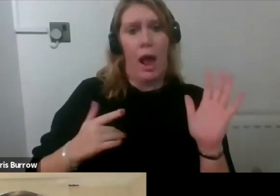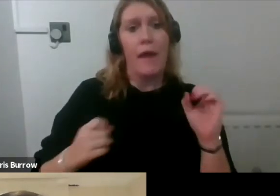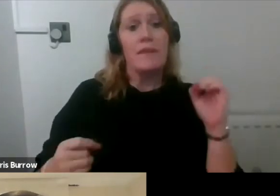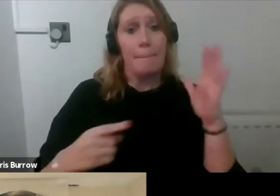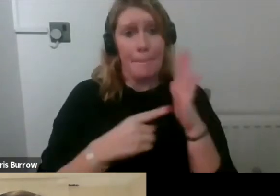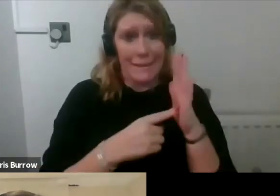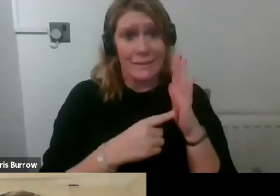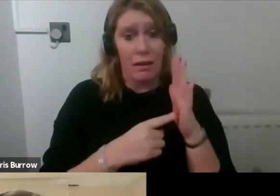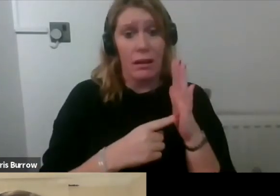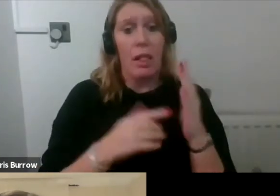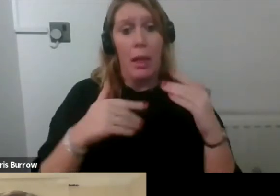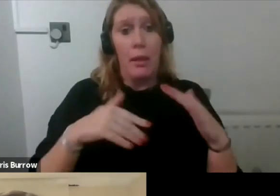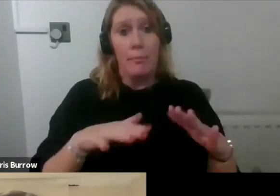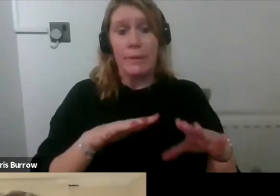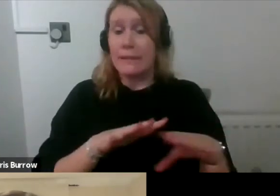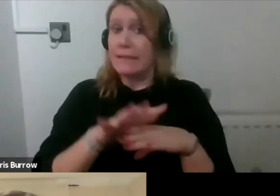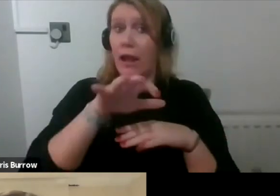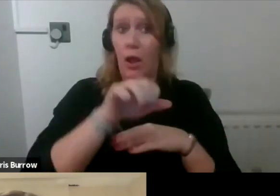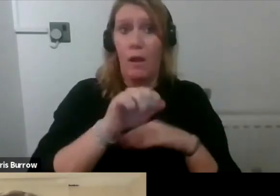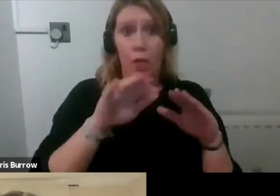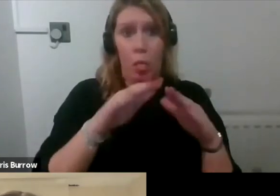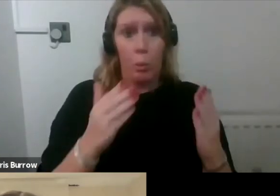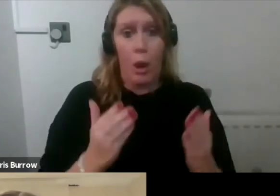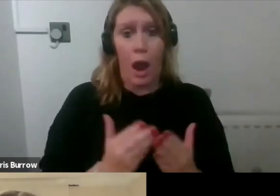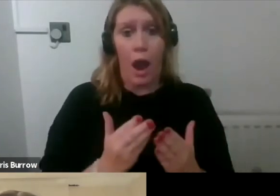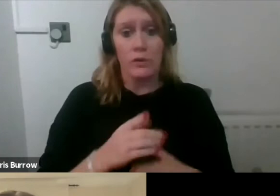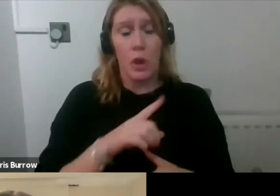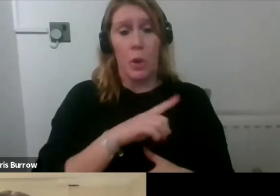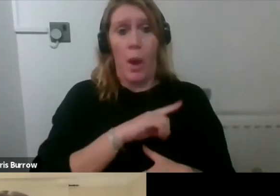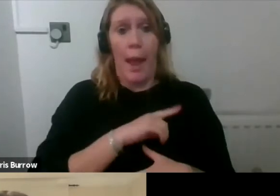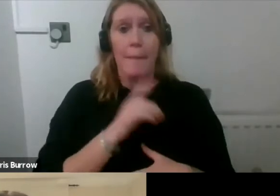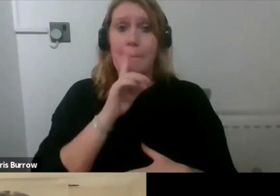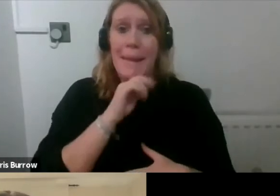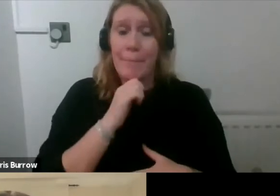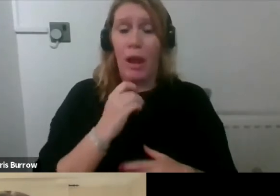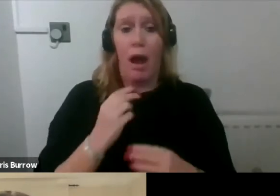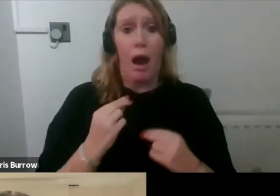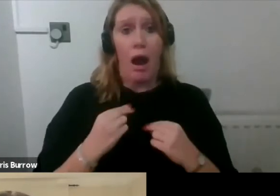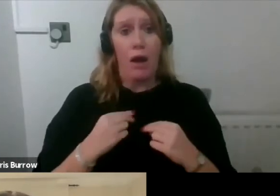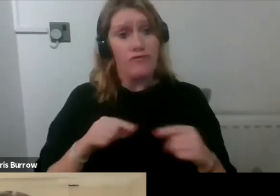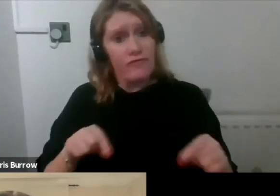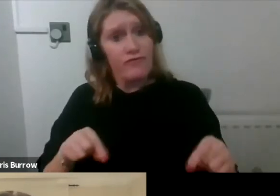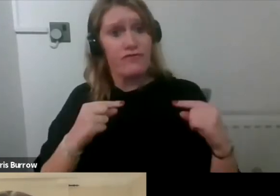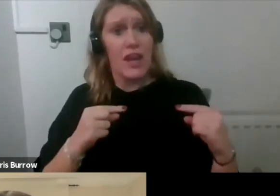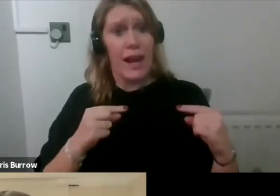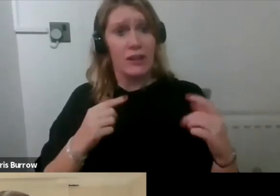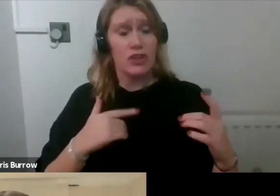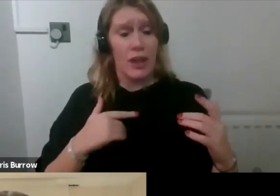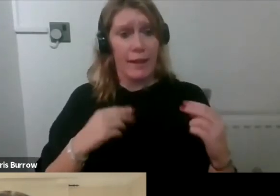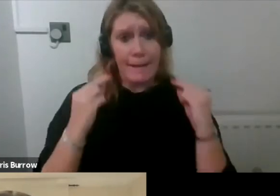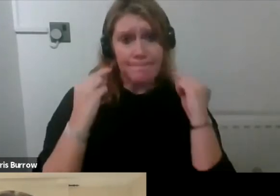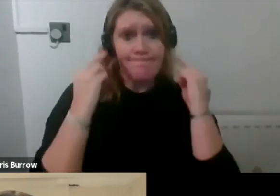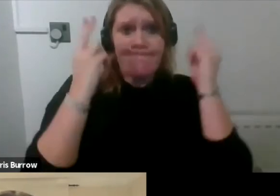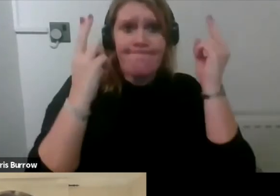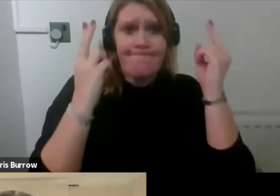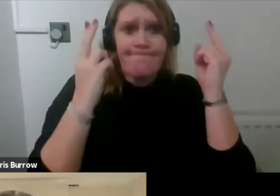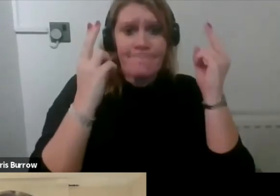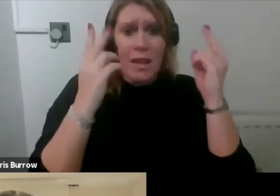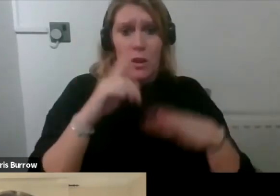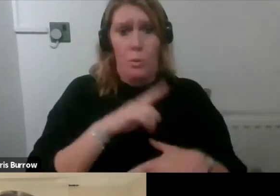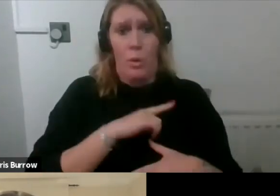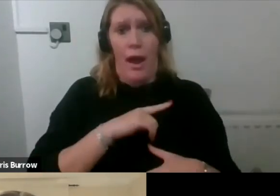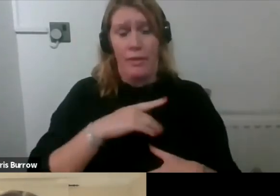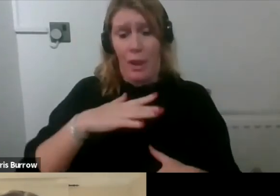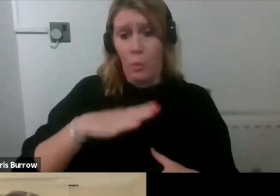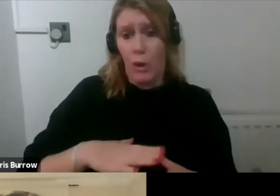and still ongoing is Extinction Rebellion. So people are looking for something. People are looking to right these injustices.